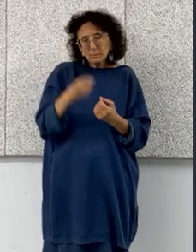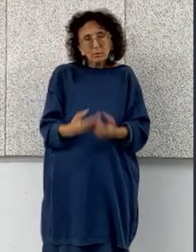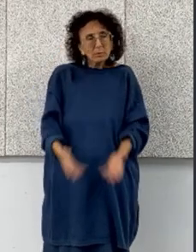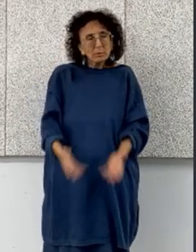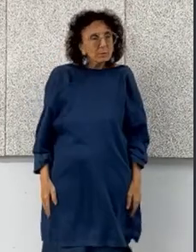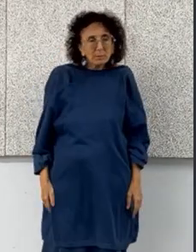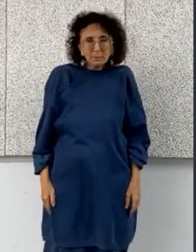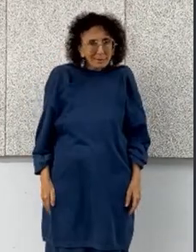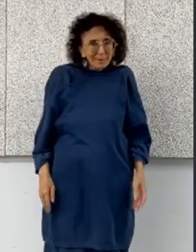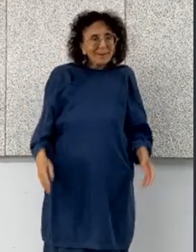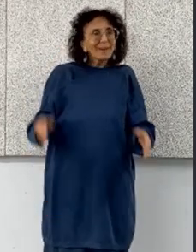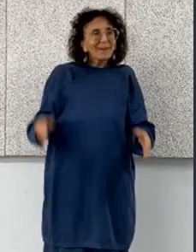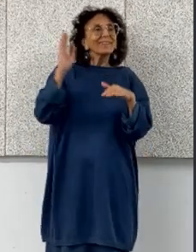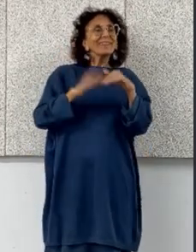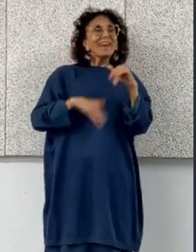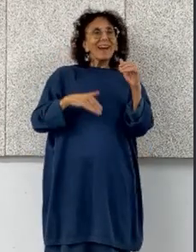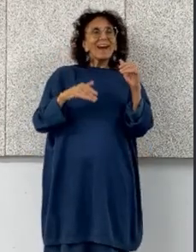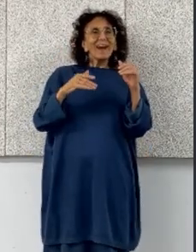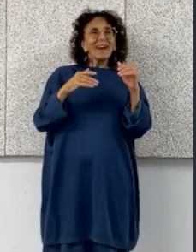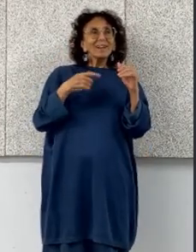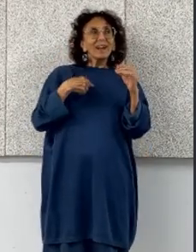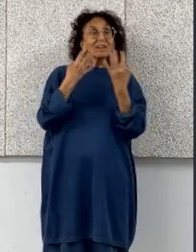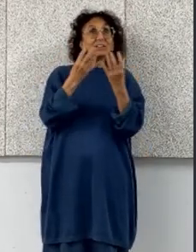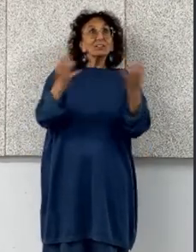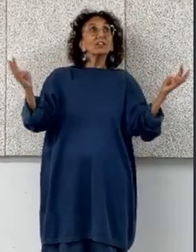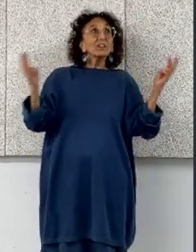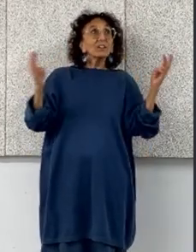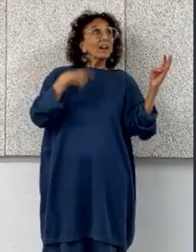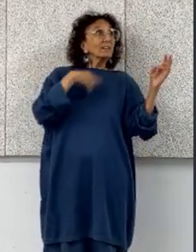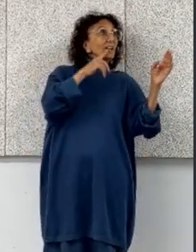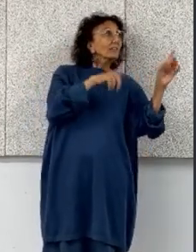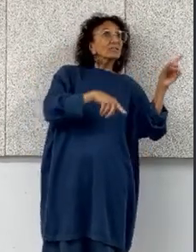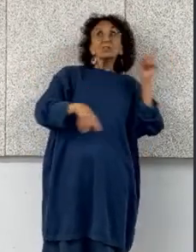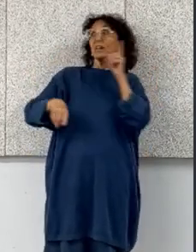to speak to a big group always.